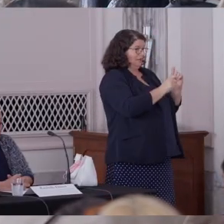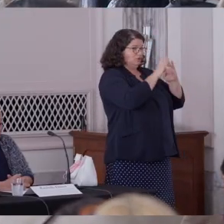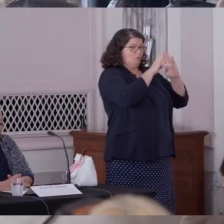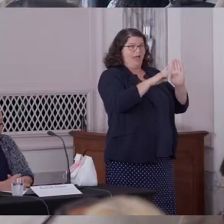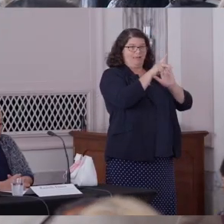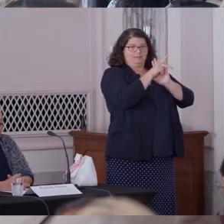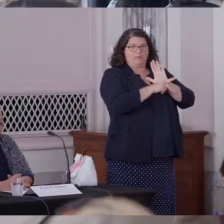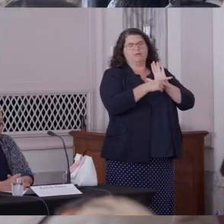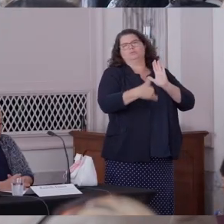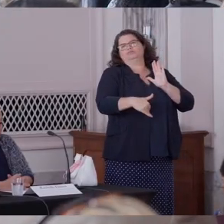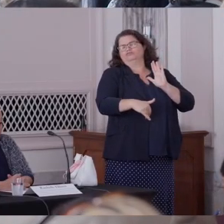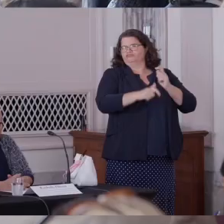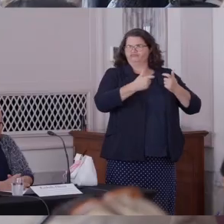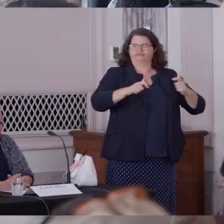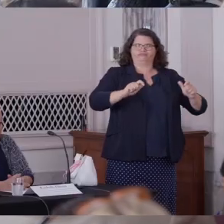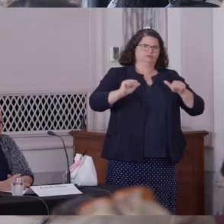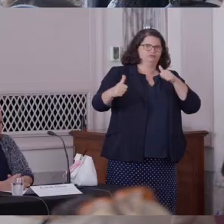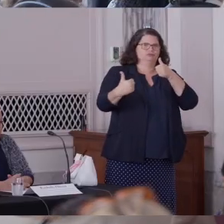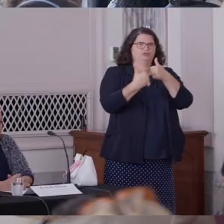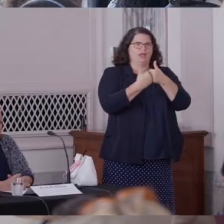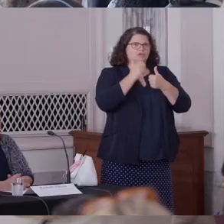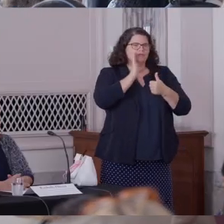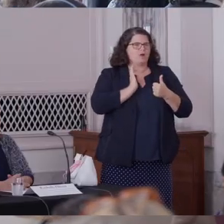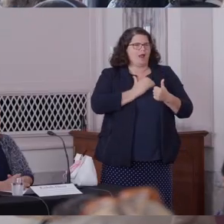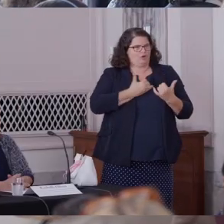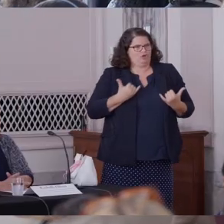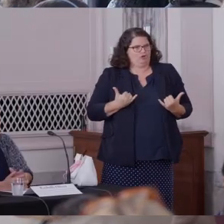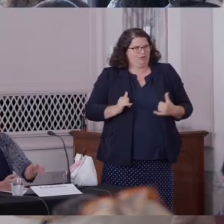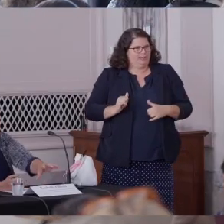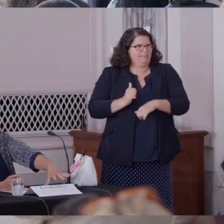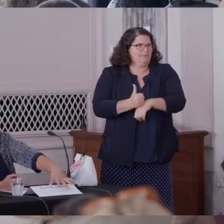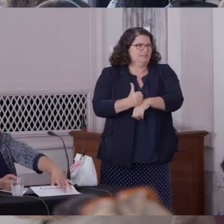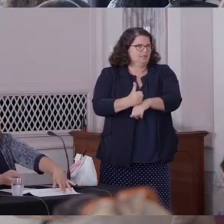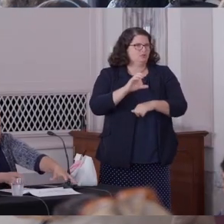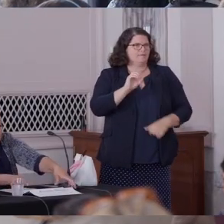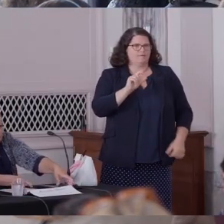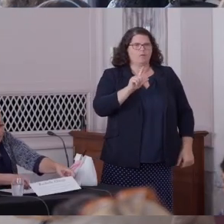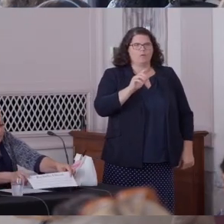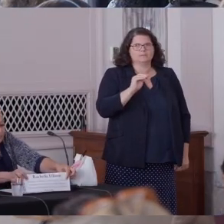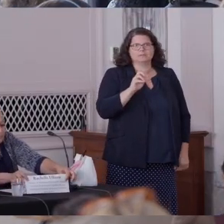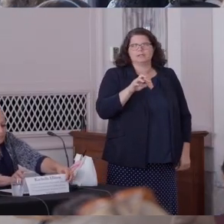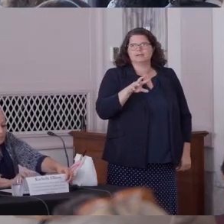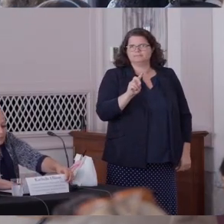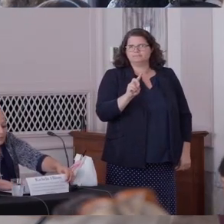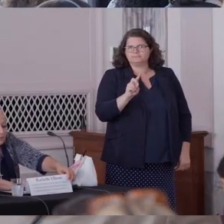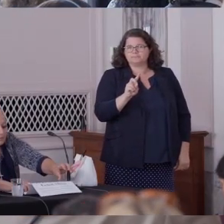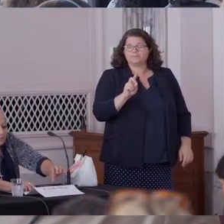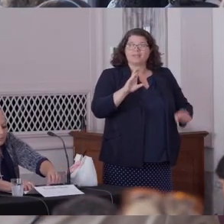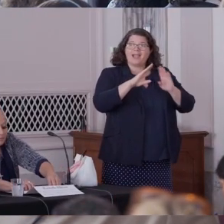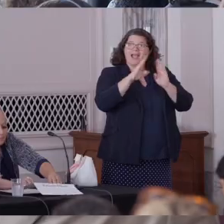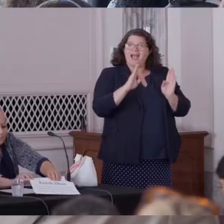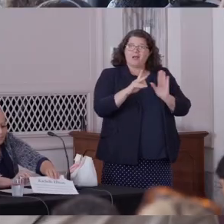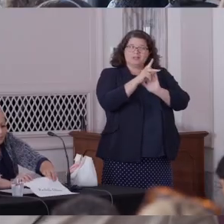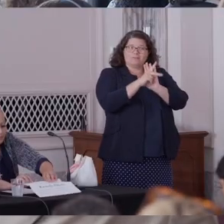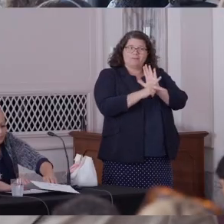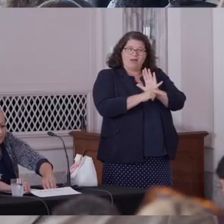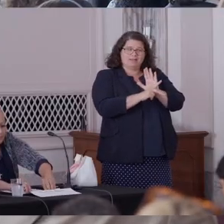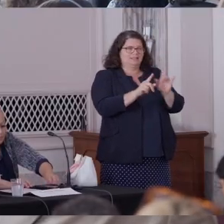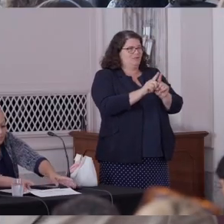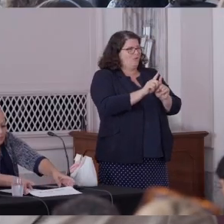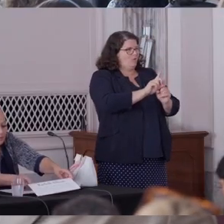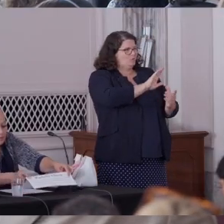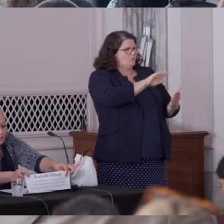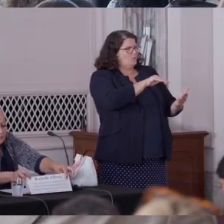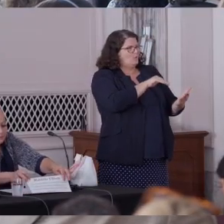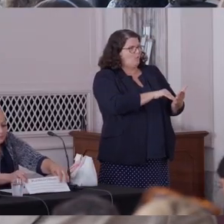currently face in implementing Olmstead. And housing policy is also at the core of the federal government's